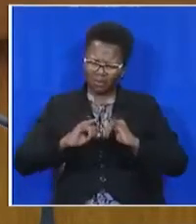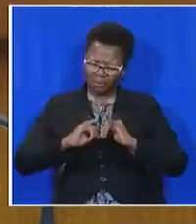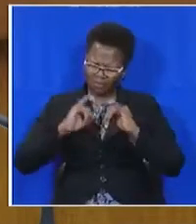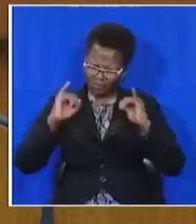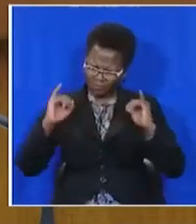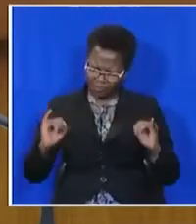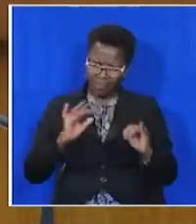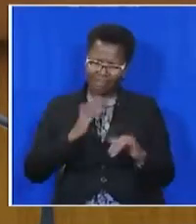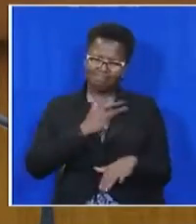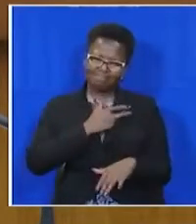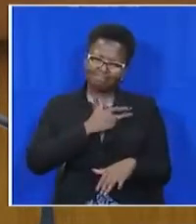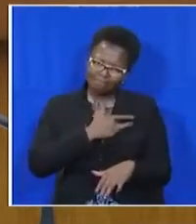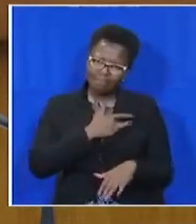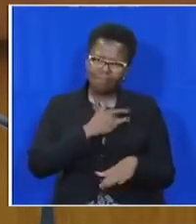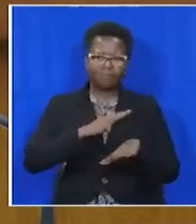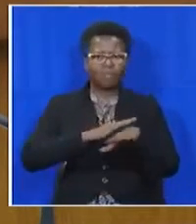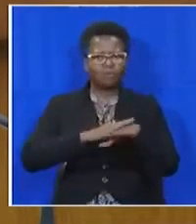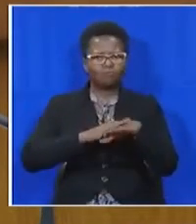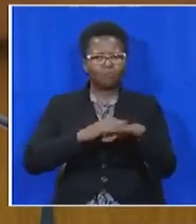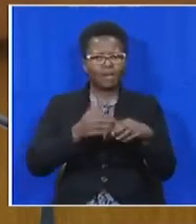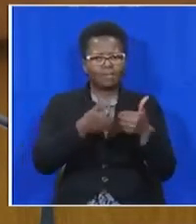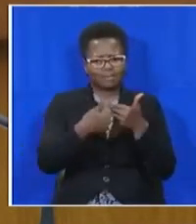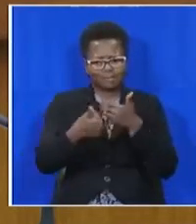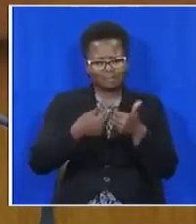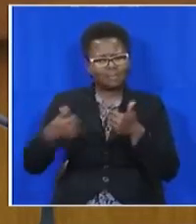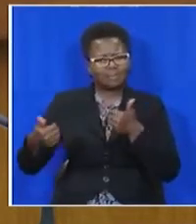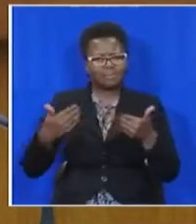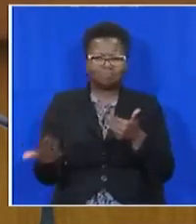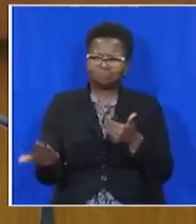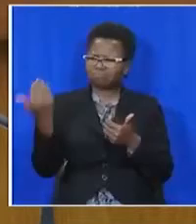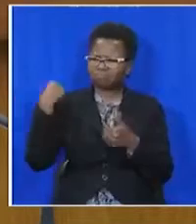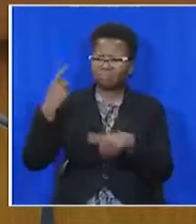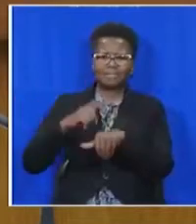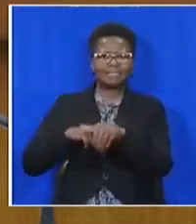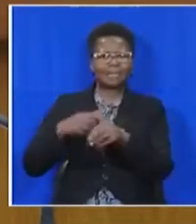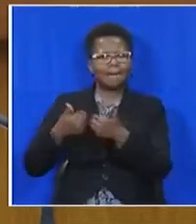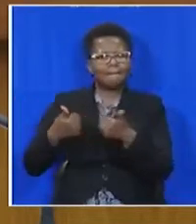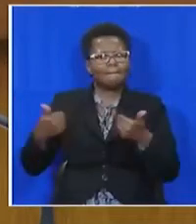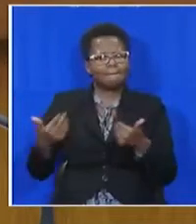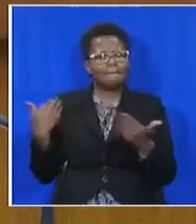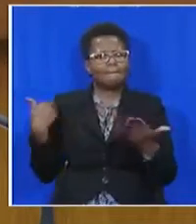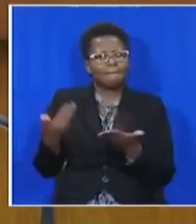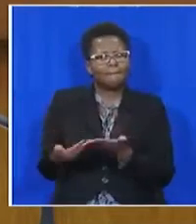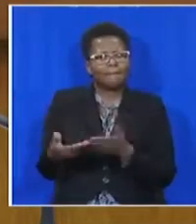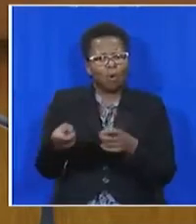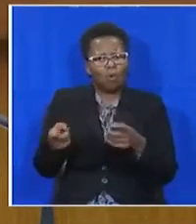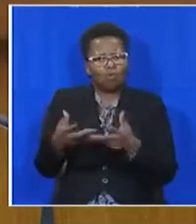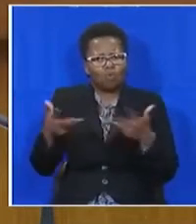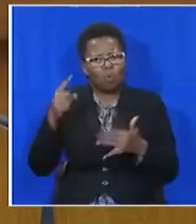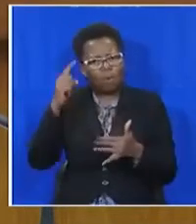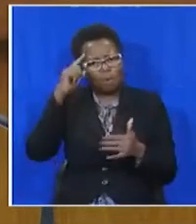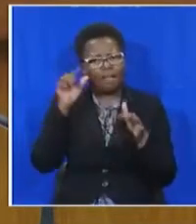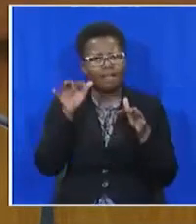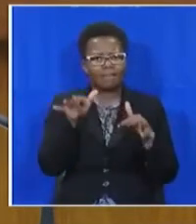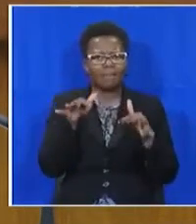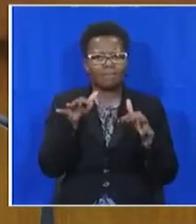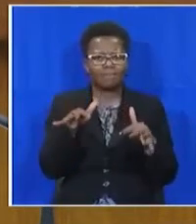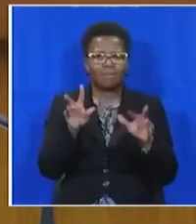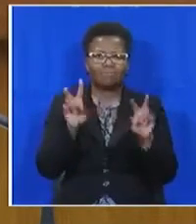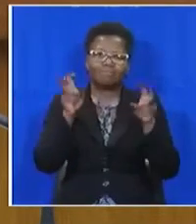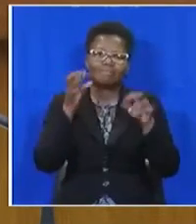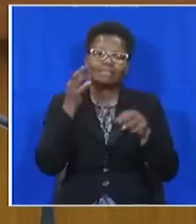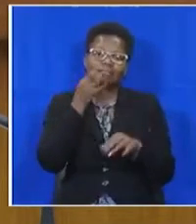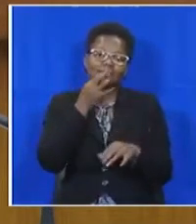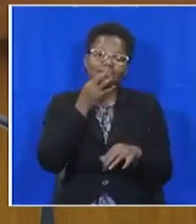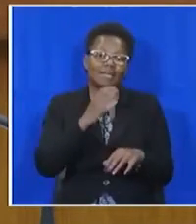gender, and gender emanating from the historical legacy of apartheid capitalism or apartheid colonialism, or in short, the CST.